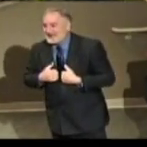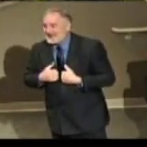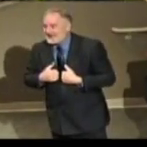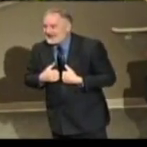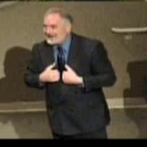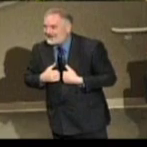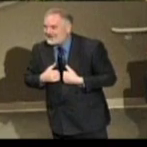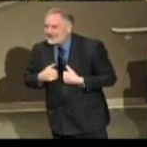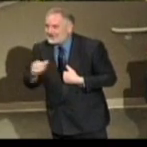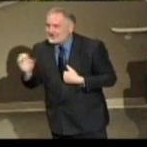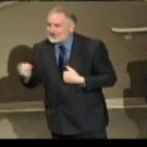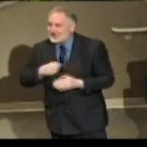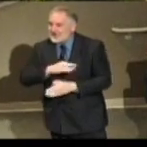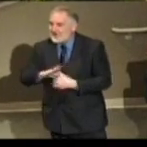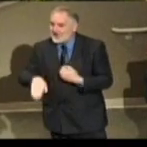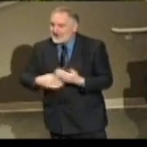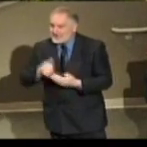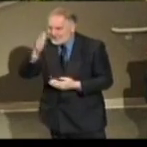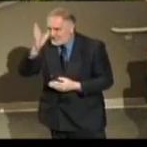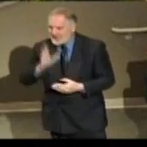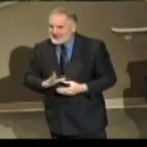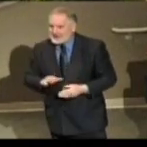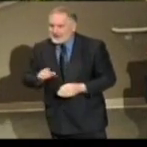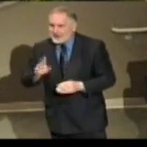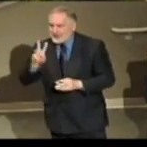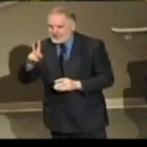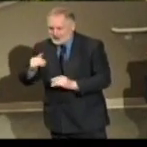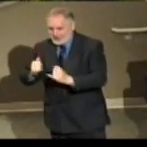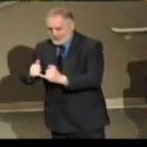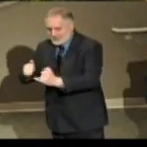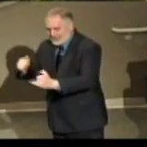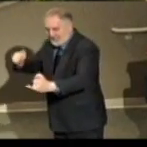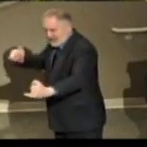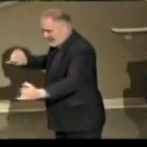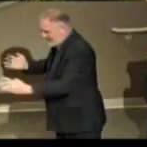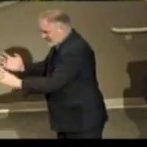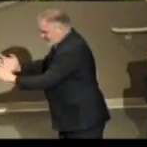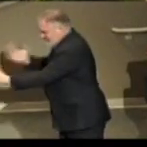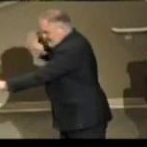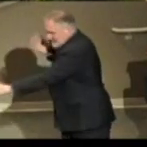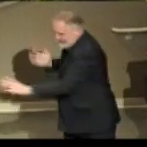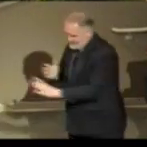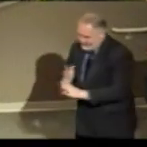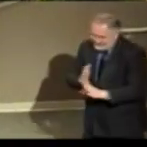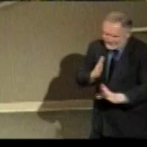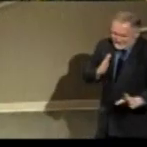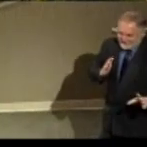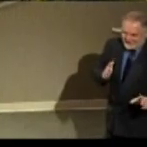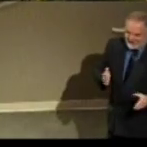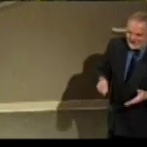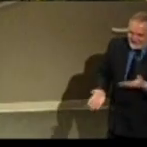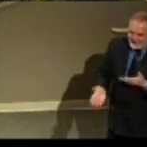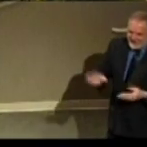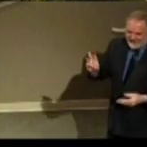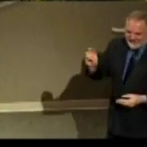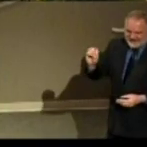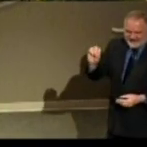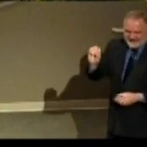took all the men, put them in two lines, and I'm going to guess they were probably 50, 60 feet